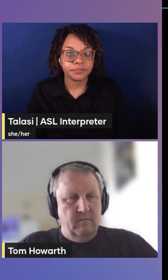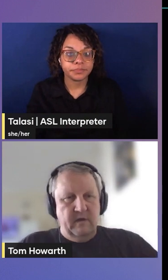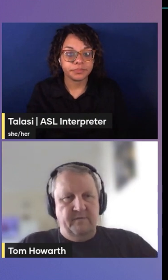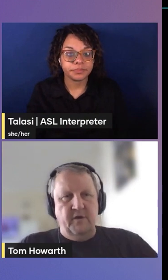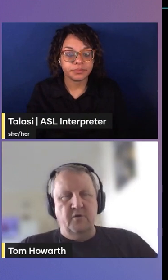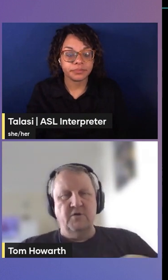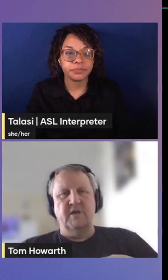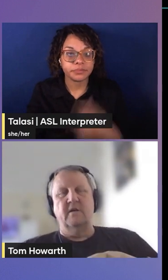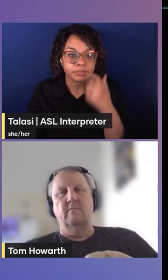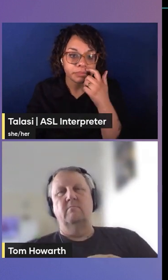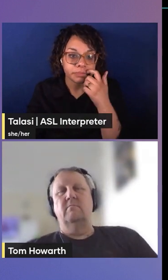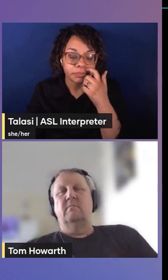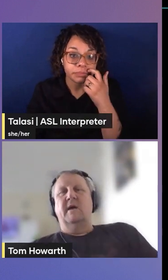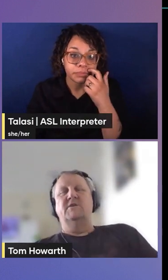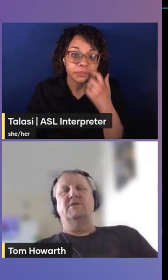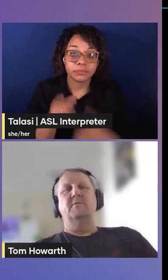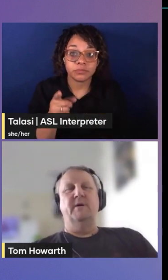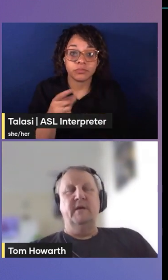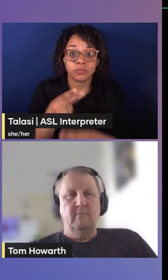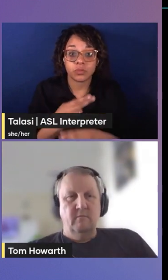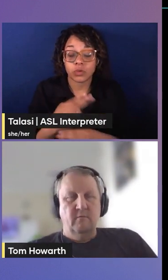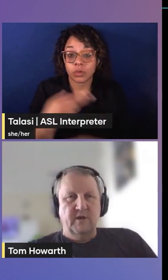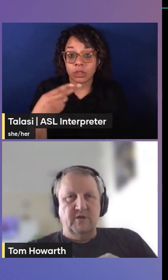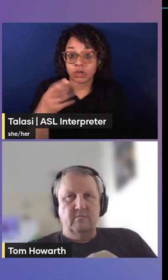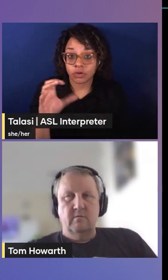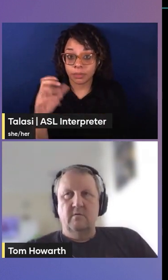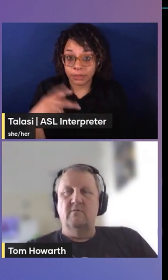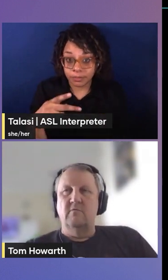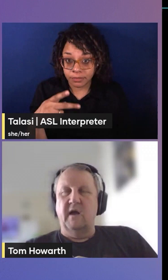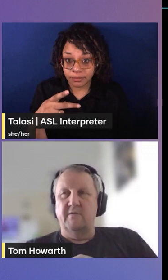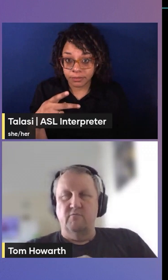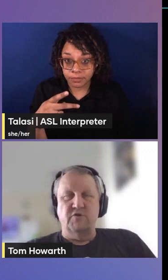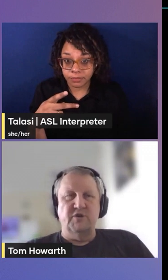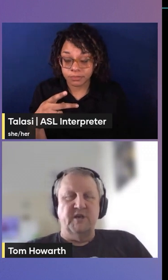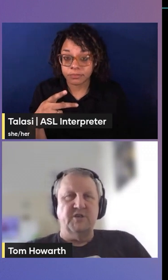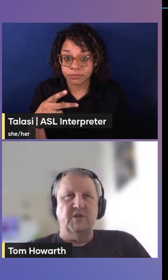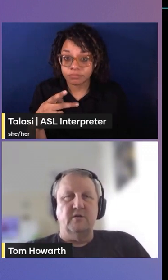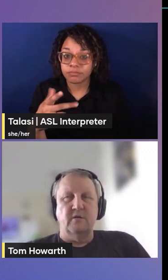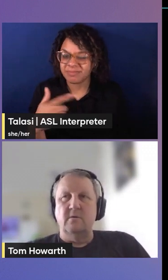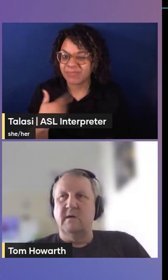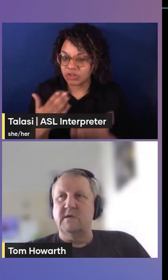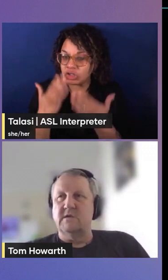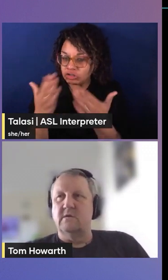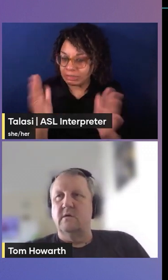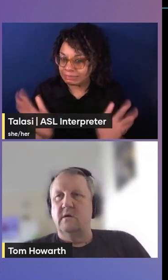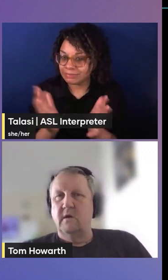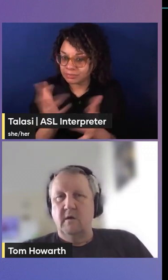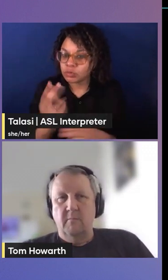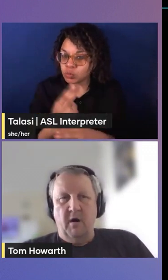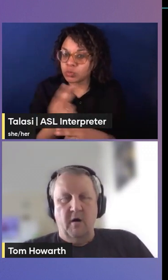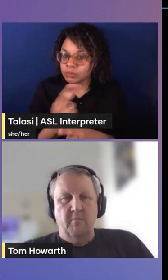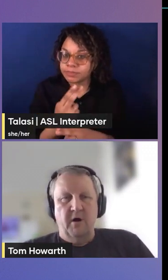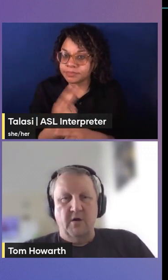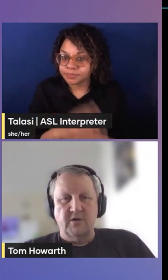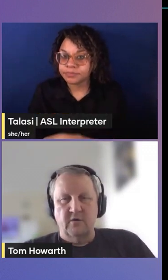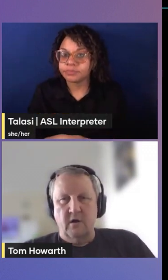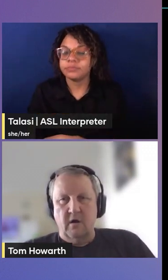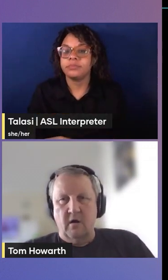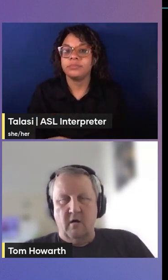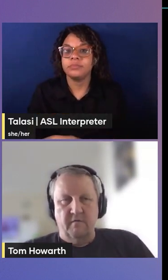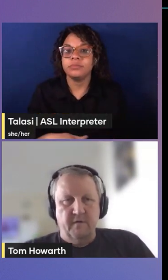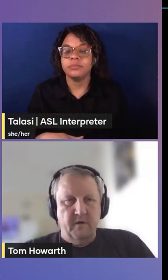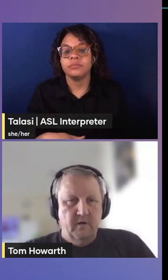Now, if you're using HCP, which I would suggest that you do, it's part and